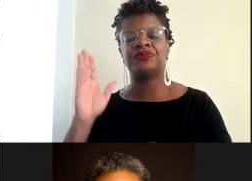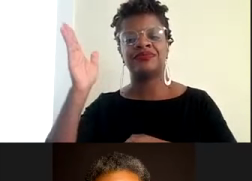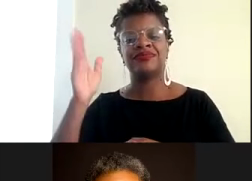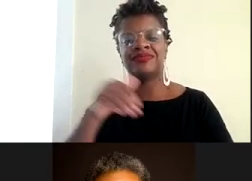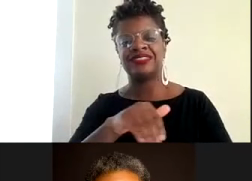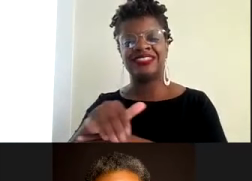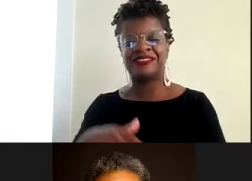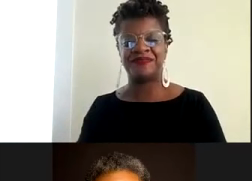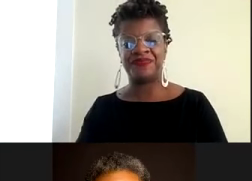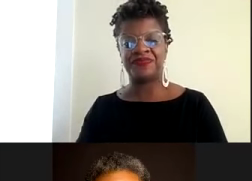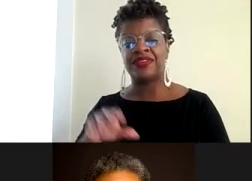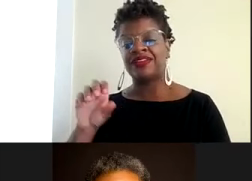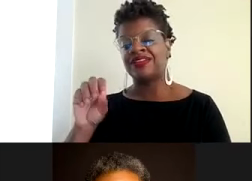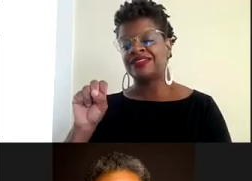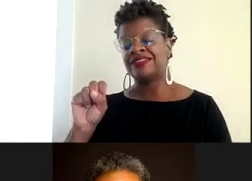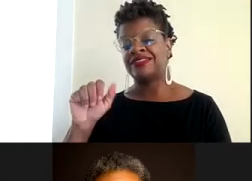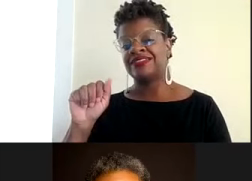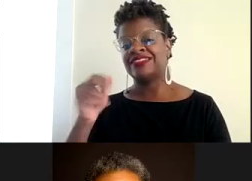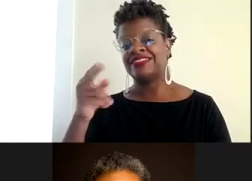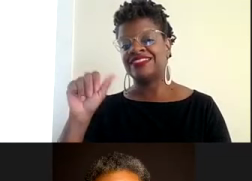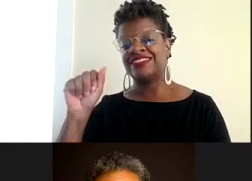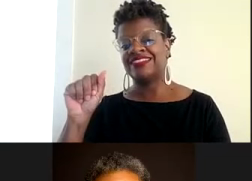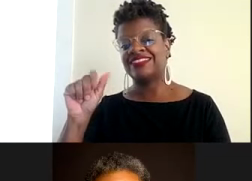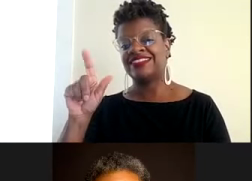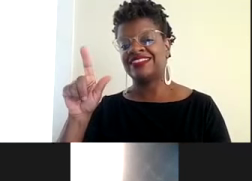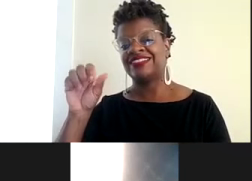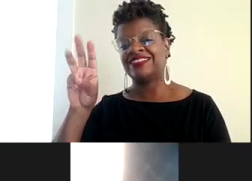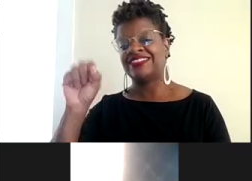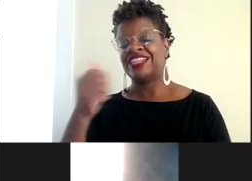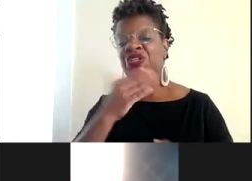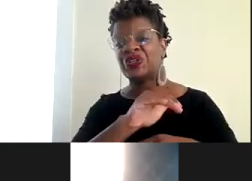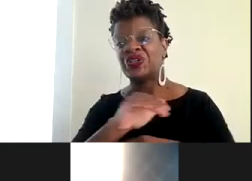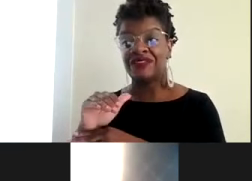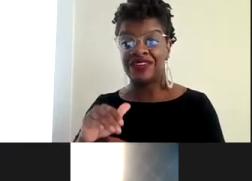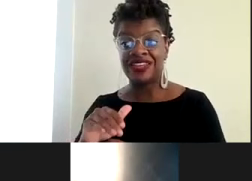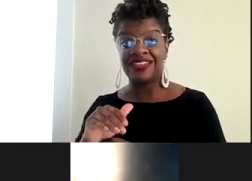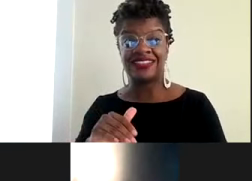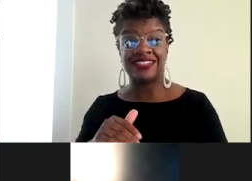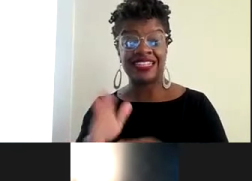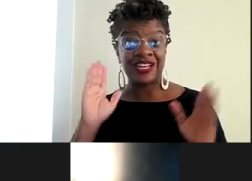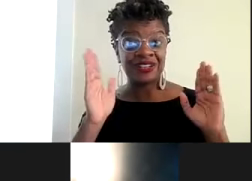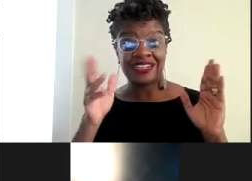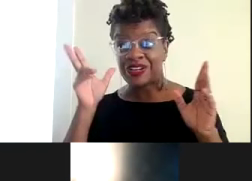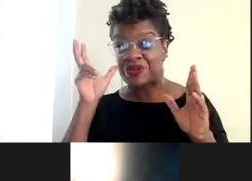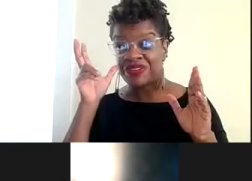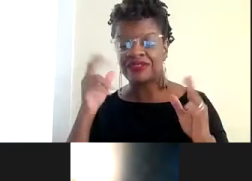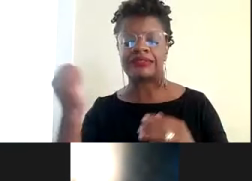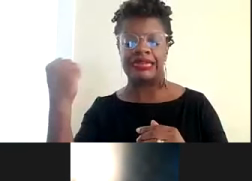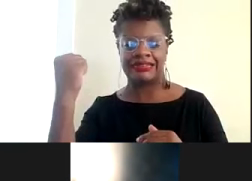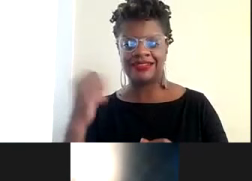Good evening, everyone. Can you hear me? Yes. Great. This evening, I have the pleasure